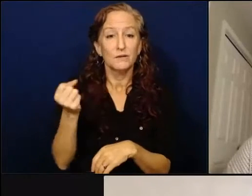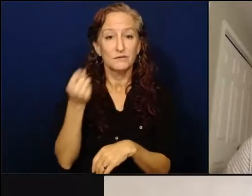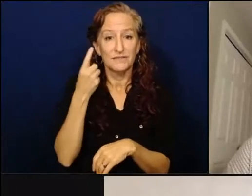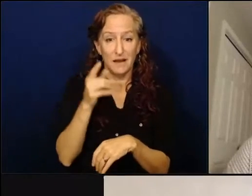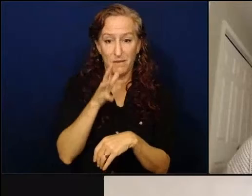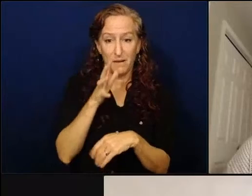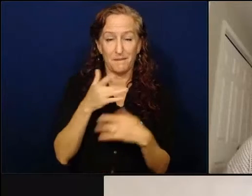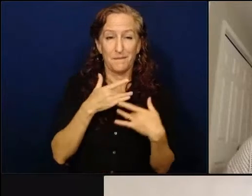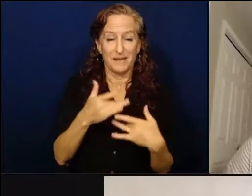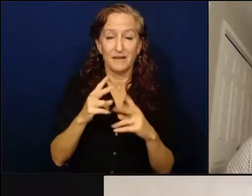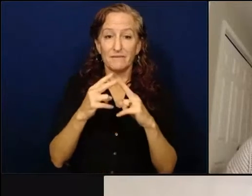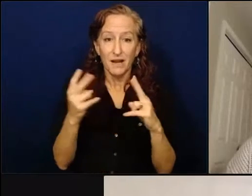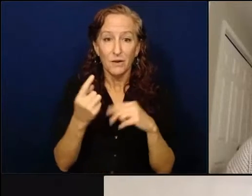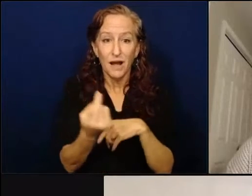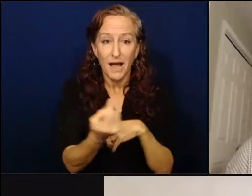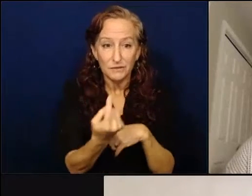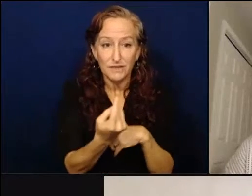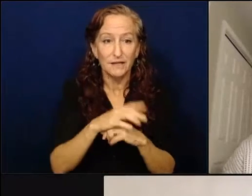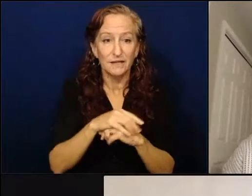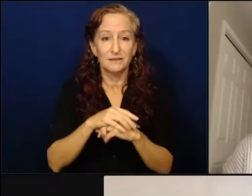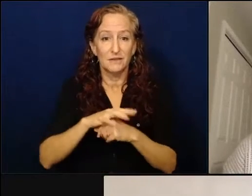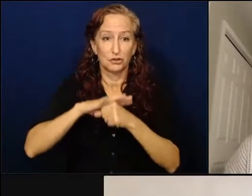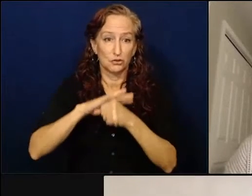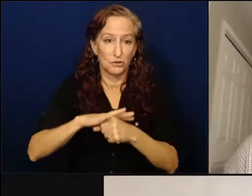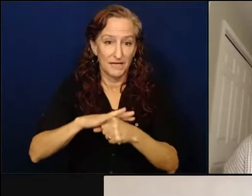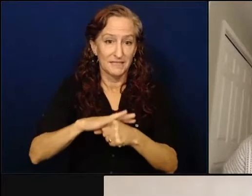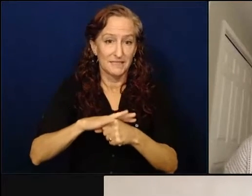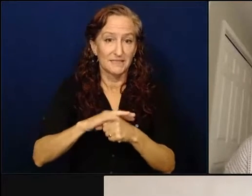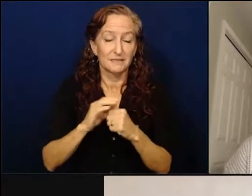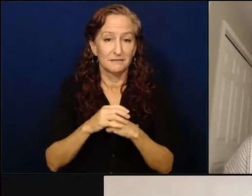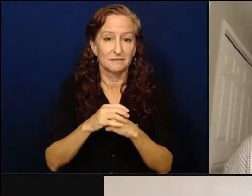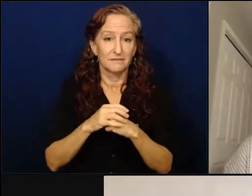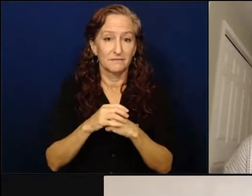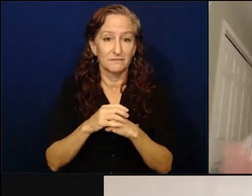and the stress that the pandemic is